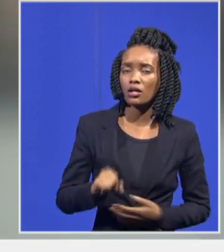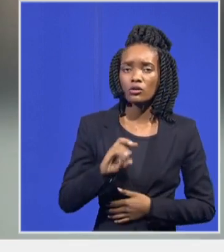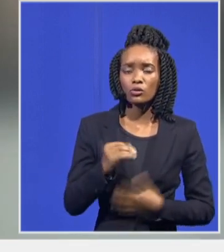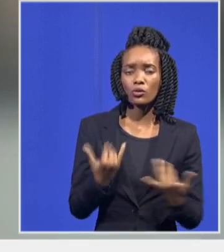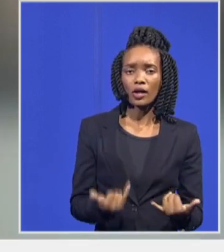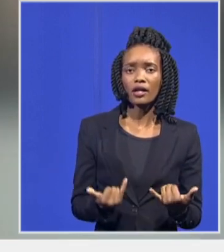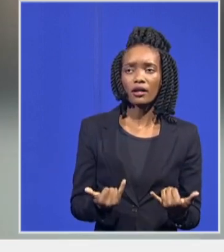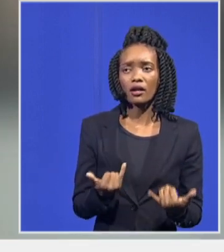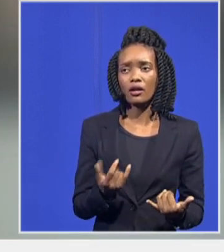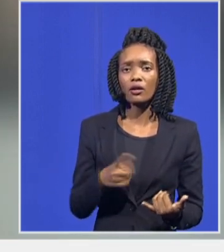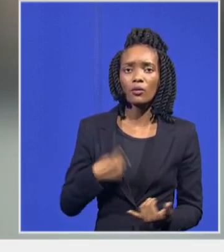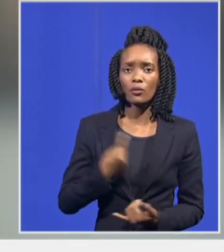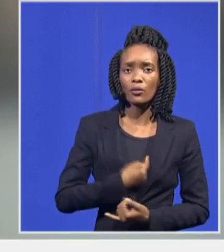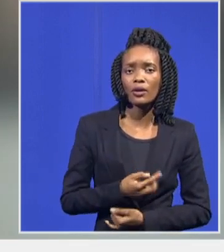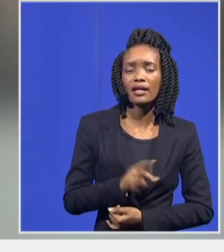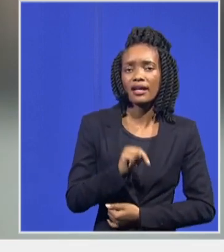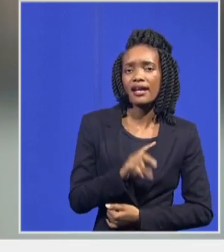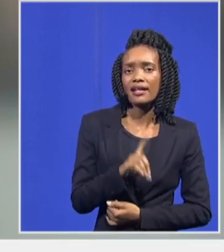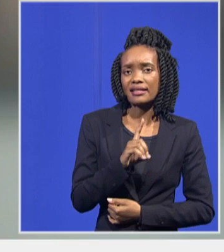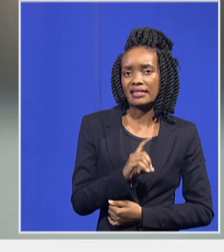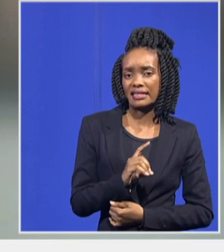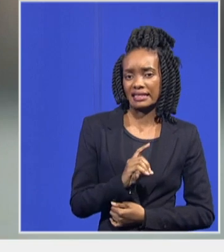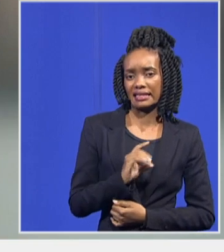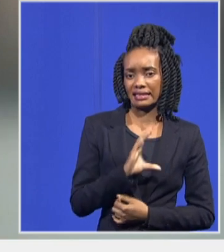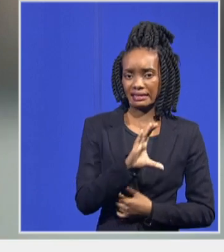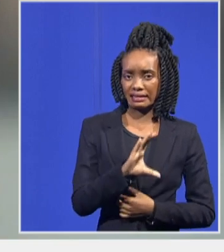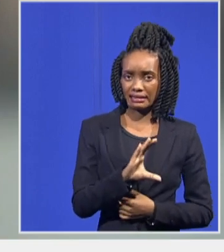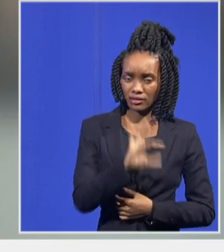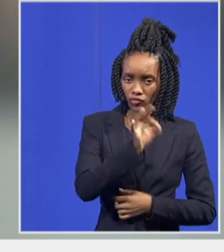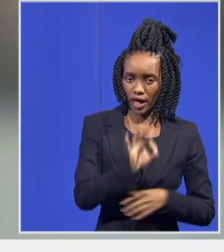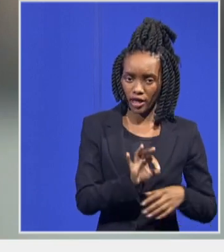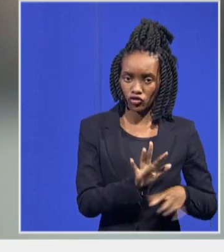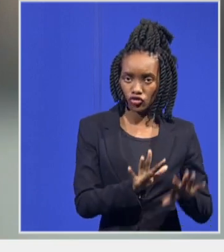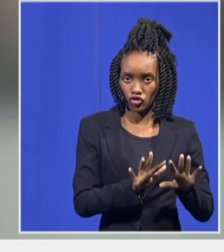the NDC range.